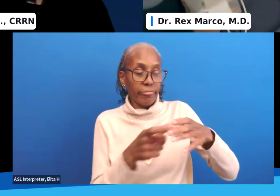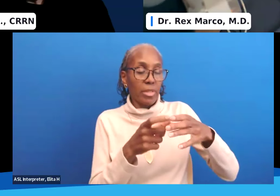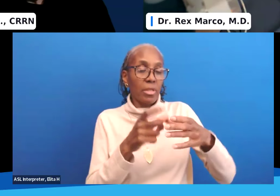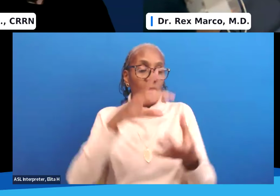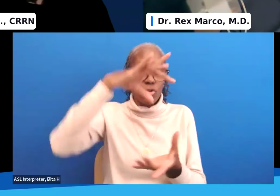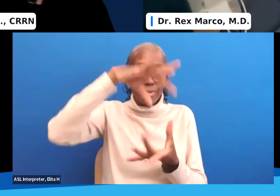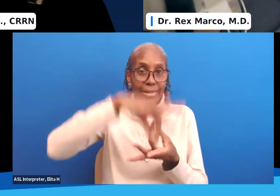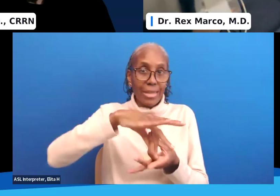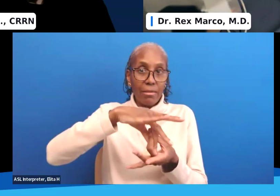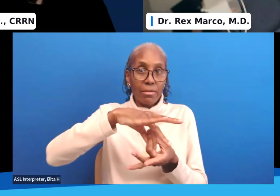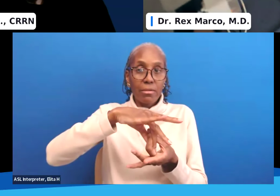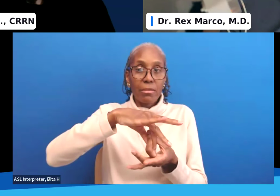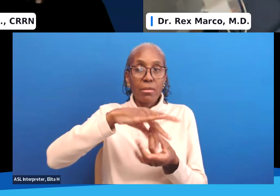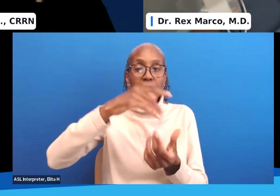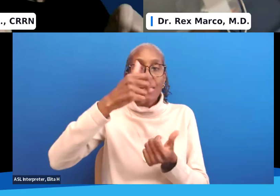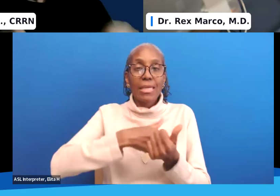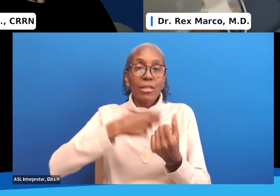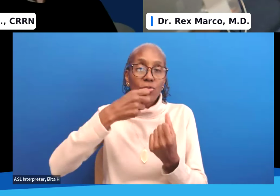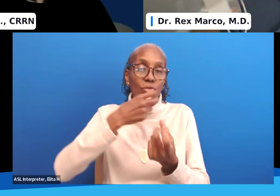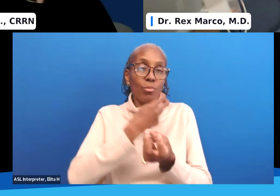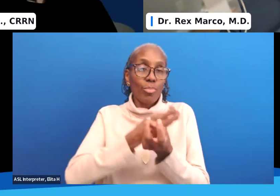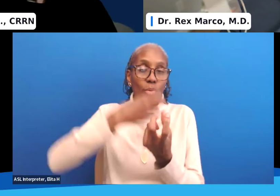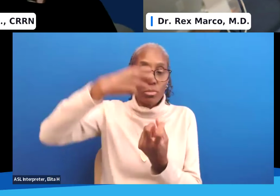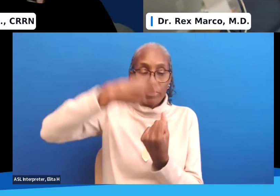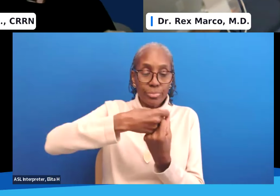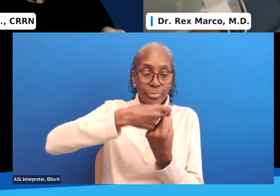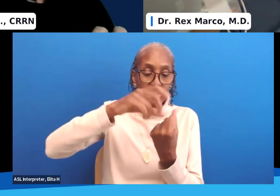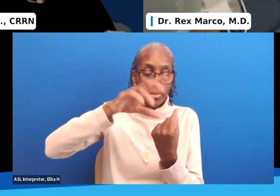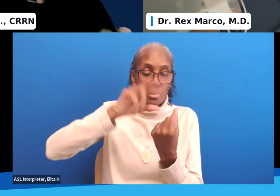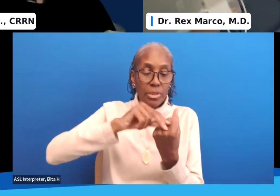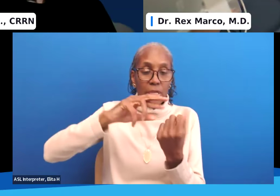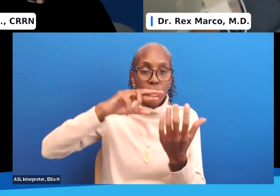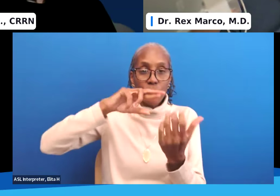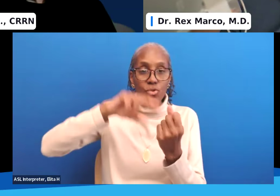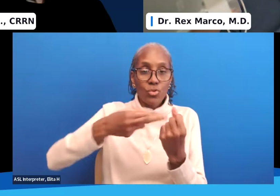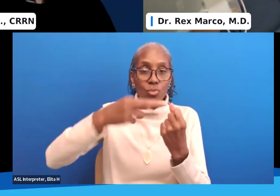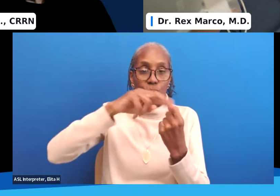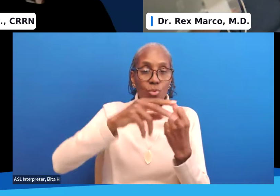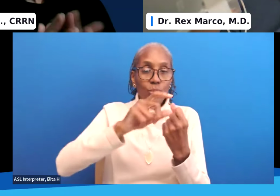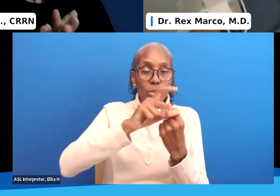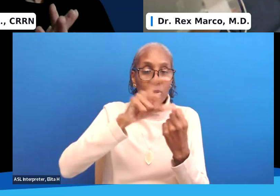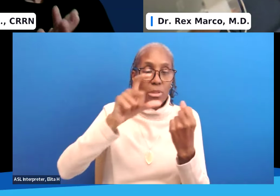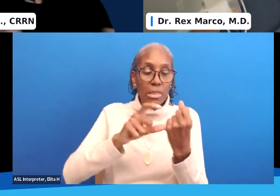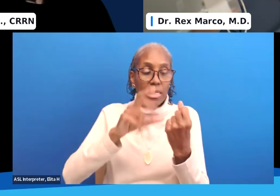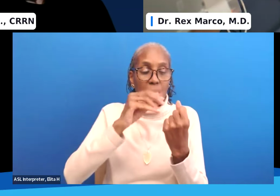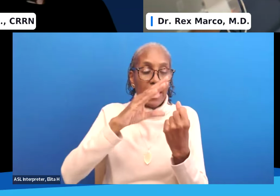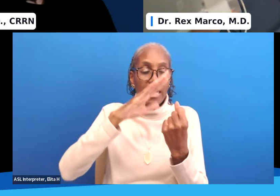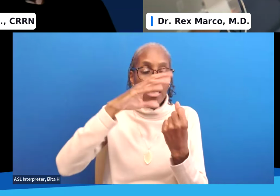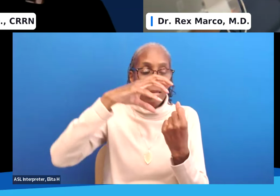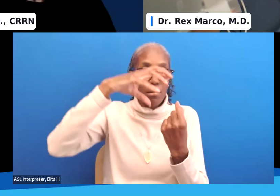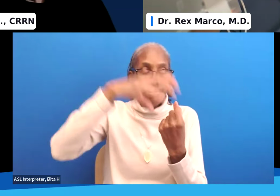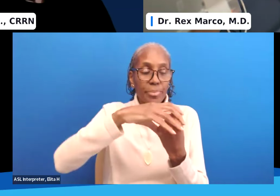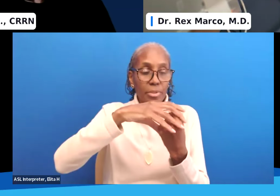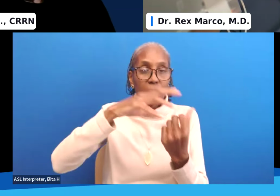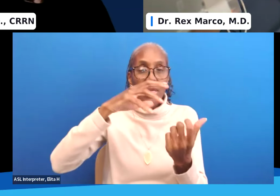the fractures of each end of the bone, and they put screws in a plate in there, and then sometimes you know ahead